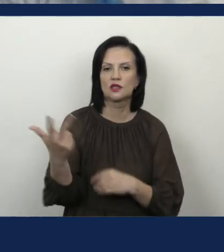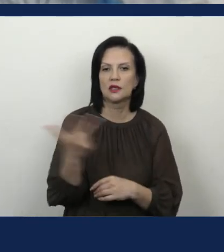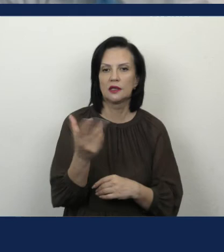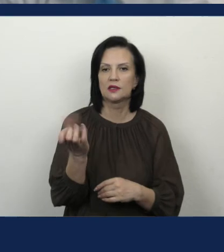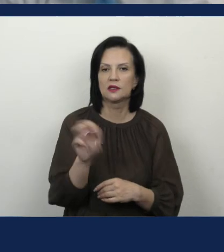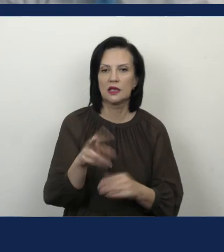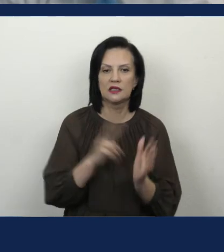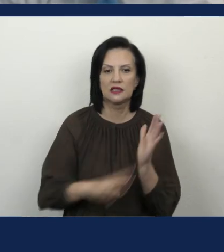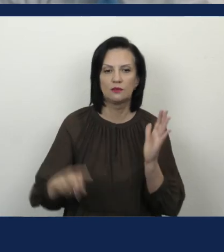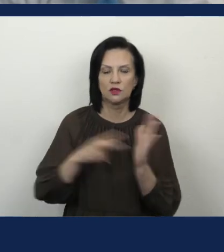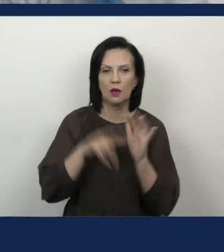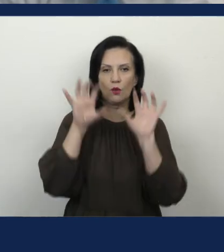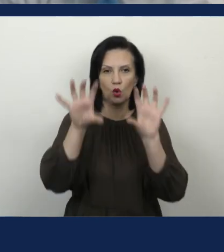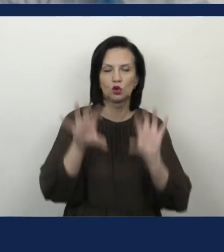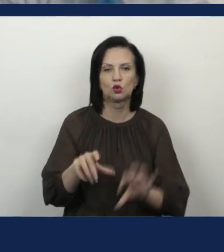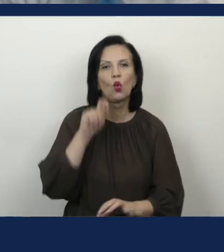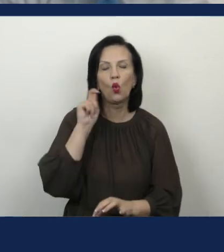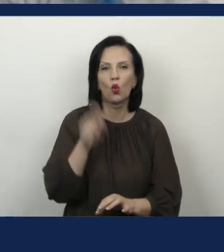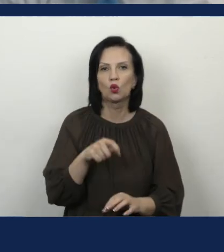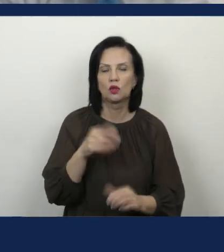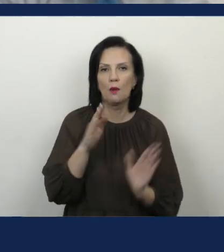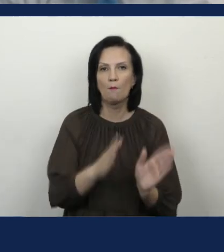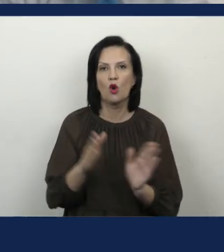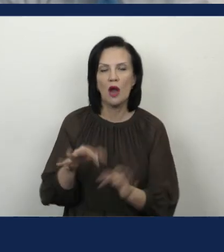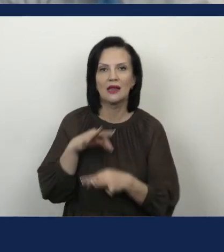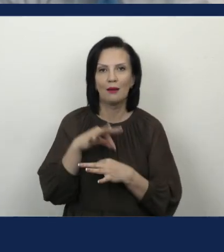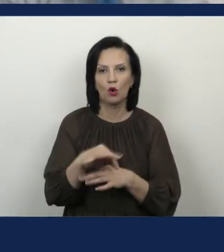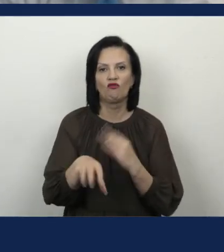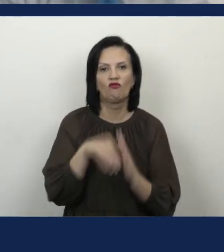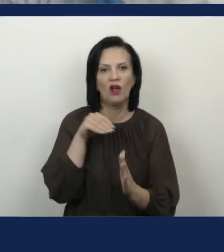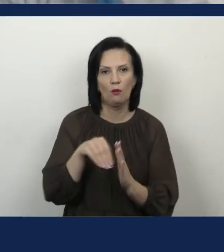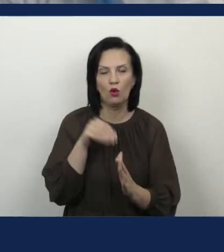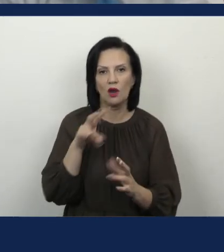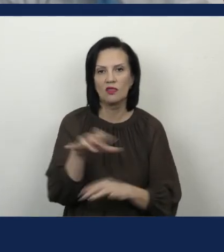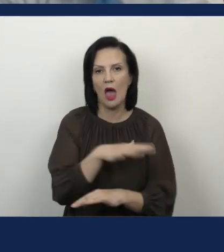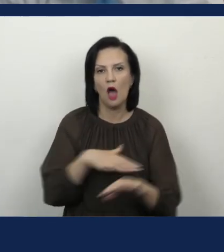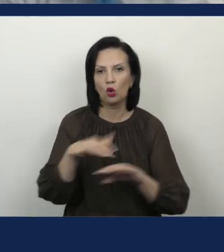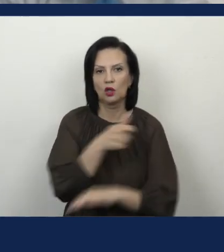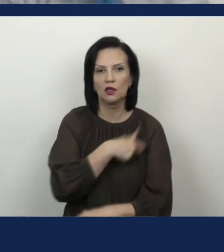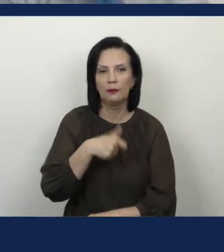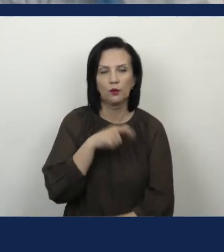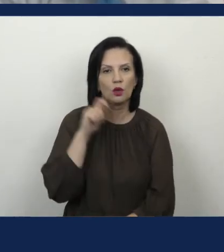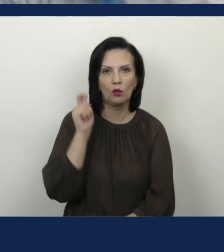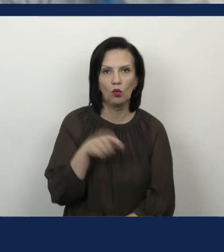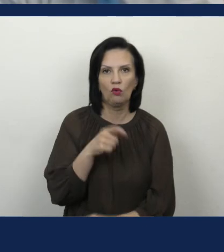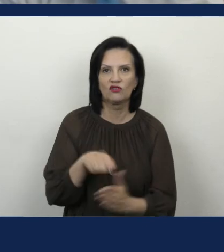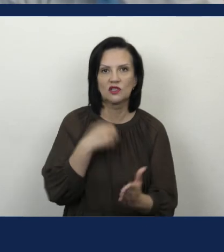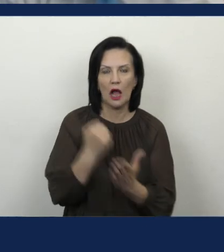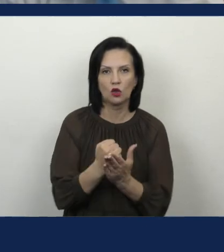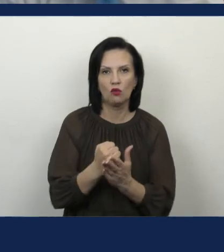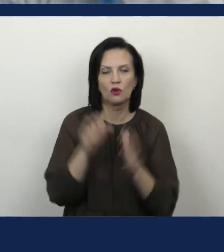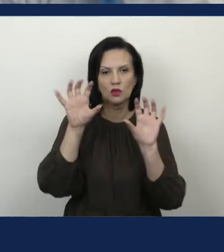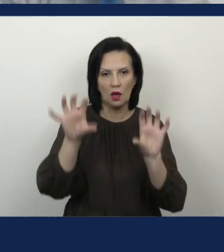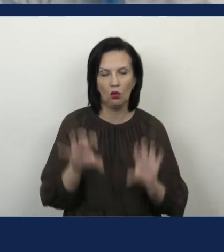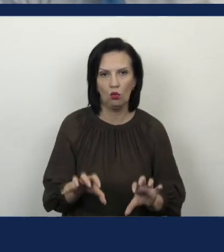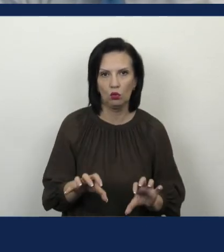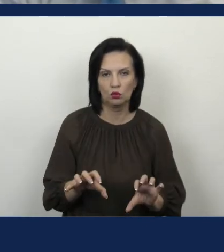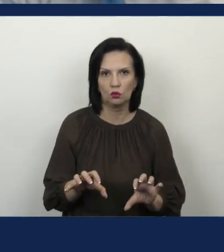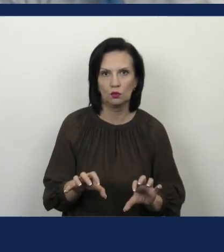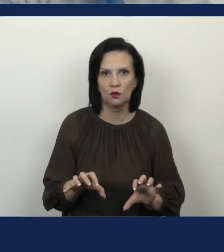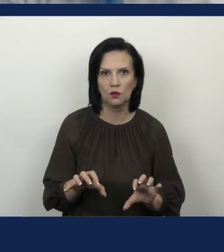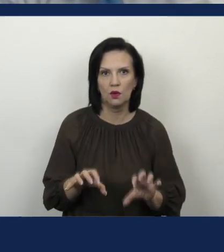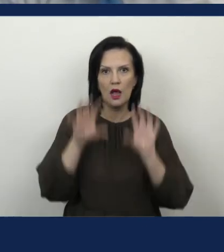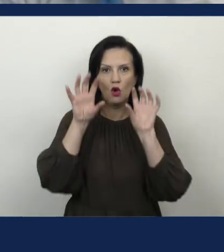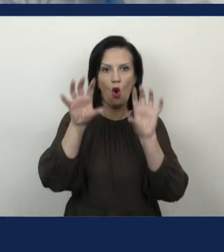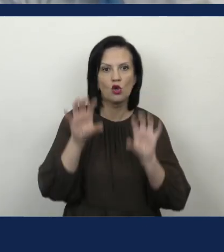According to Part 3 of Article 77 of the Constitution of Ukraine on the election procedures of the